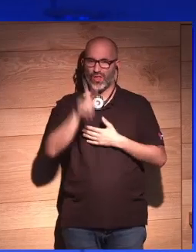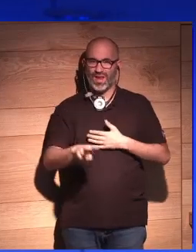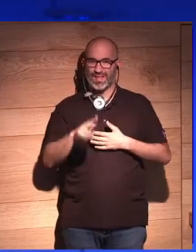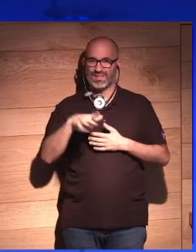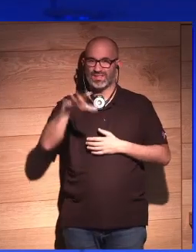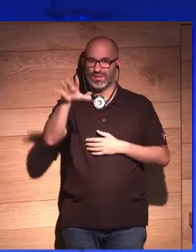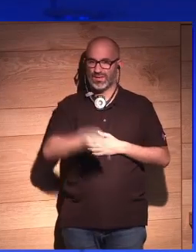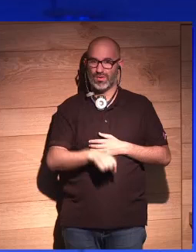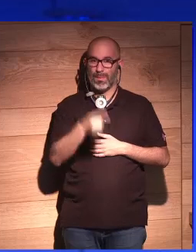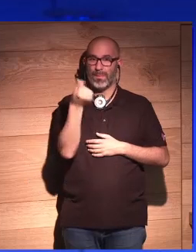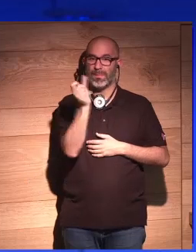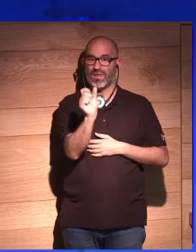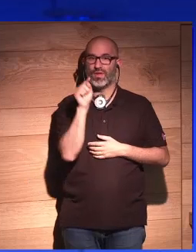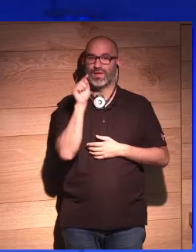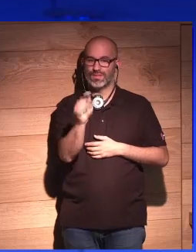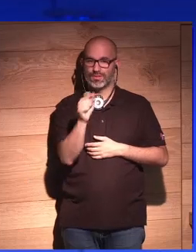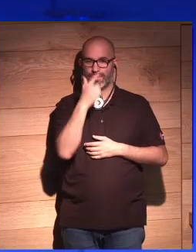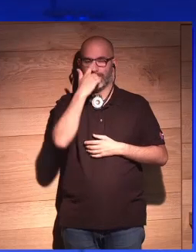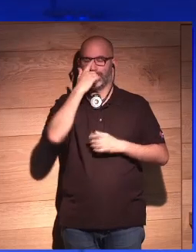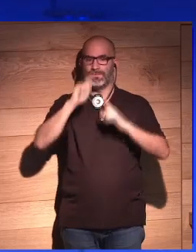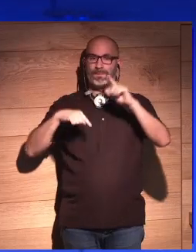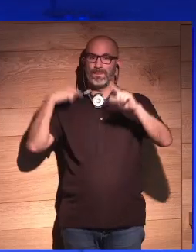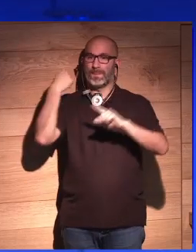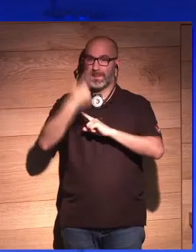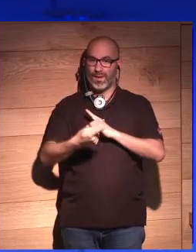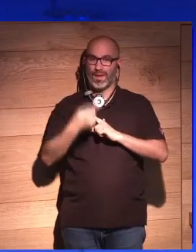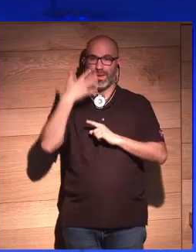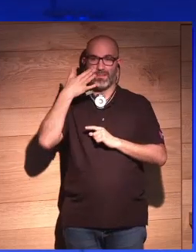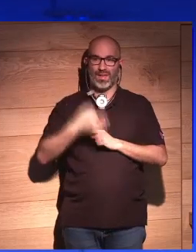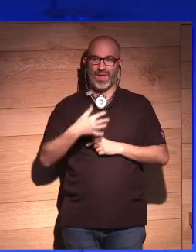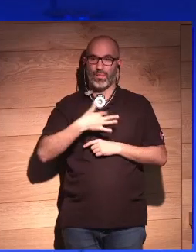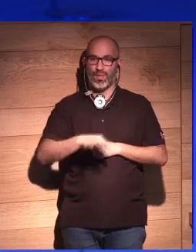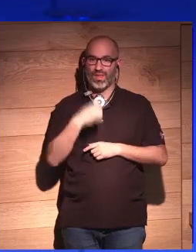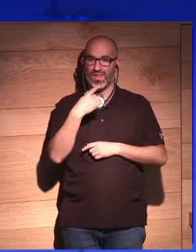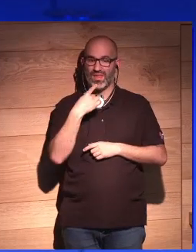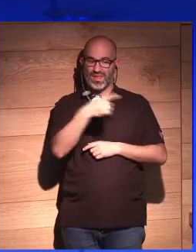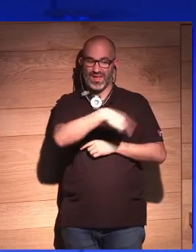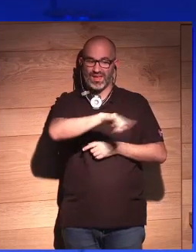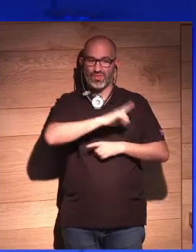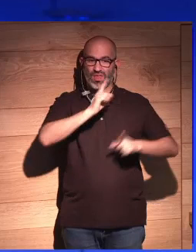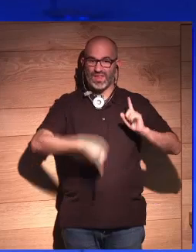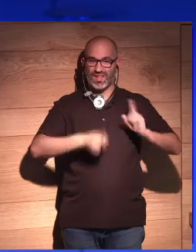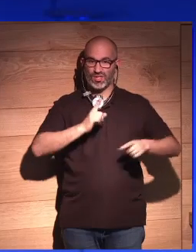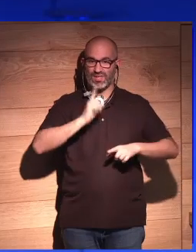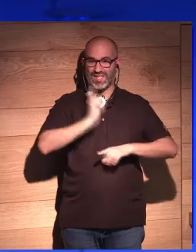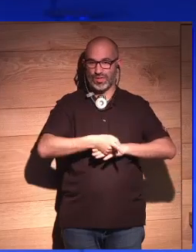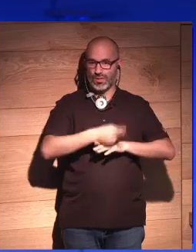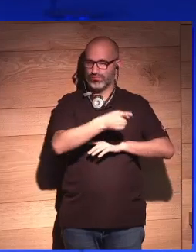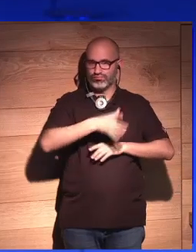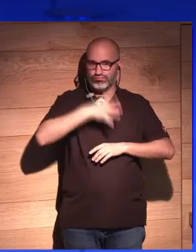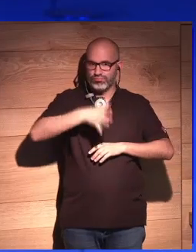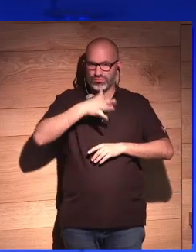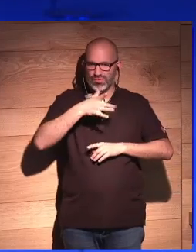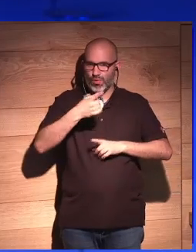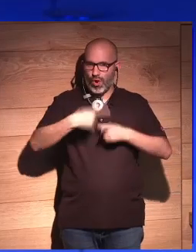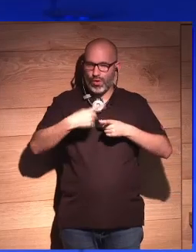medium was really exciting filmmakers. It was blowing people away. They had never experienced being inside